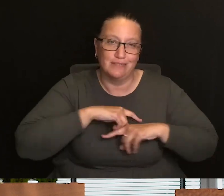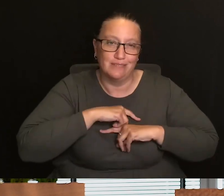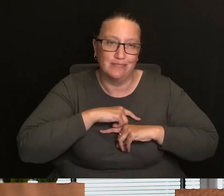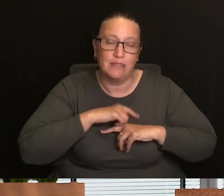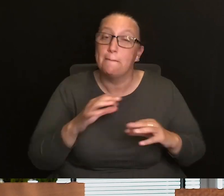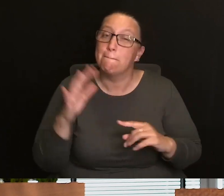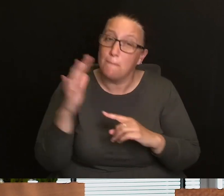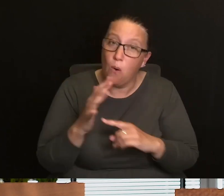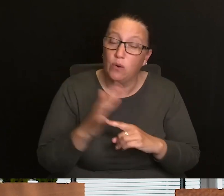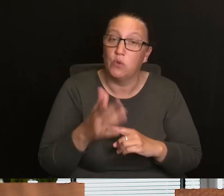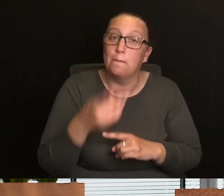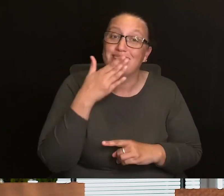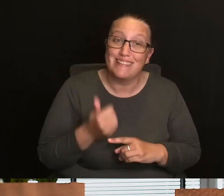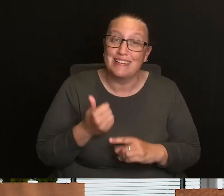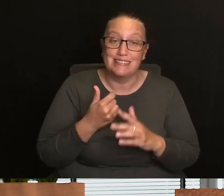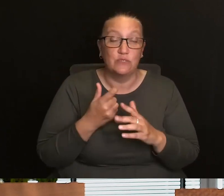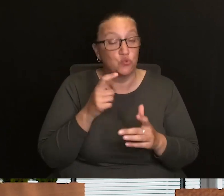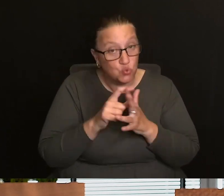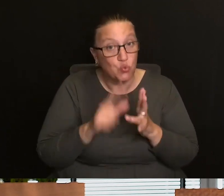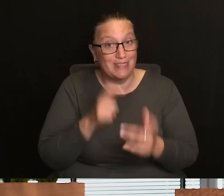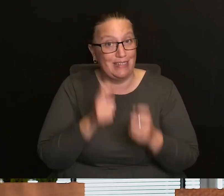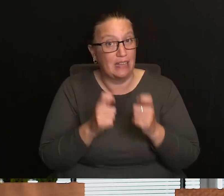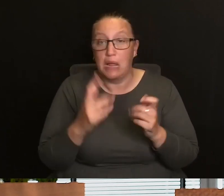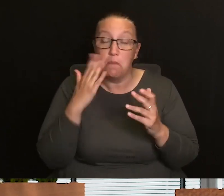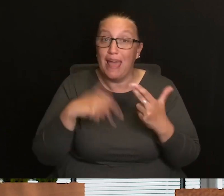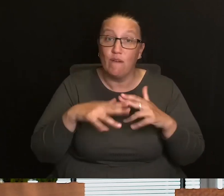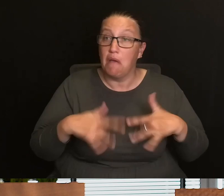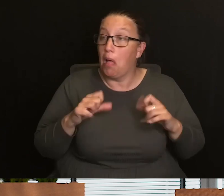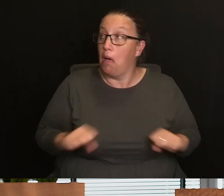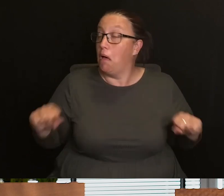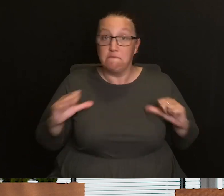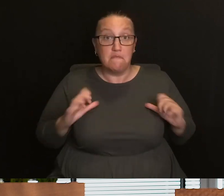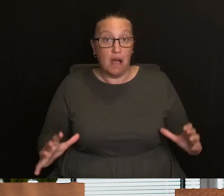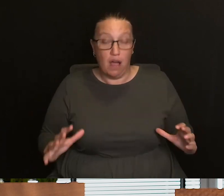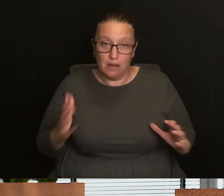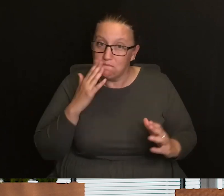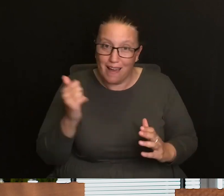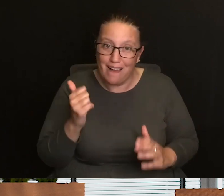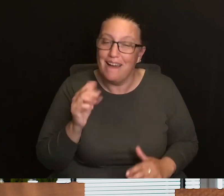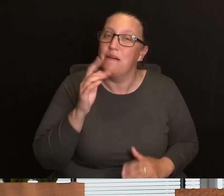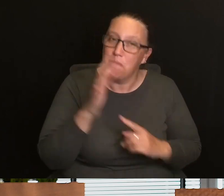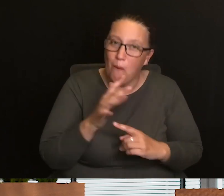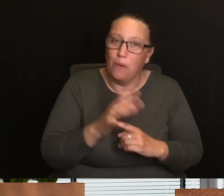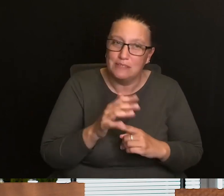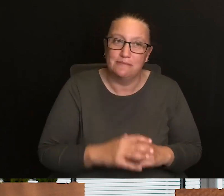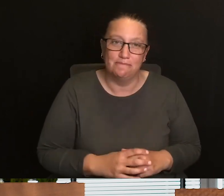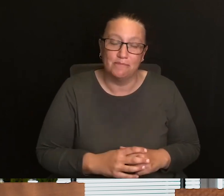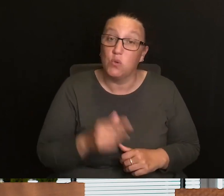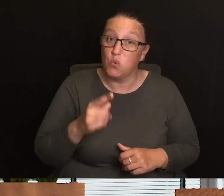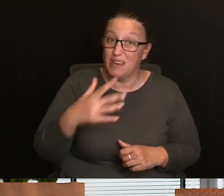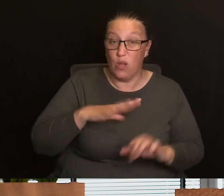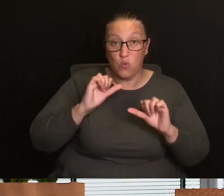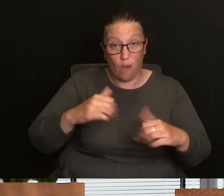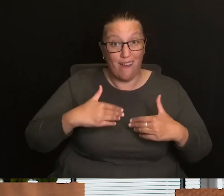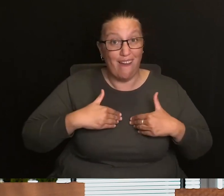should still do the test when you receive it in the mail. I encourage you to put your health and well-being first.